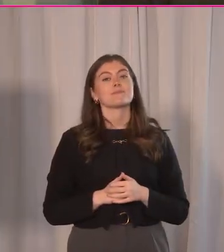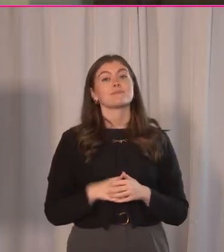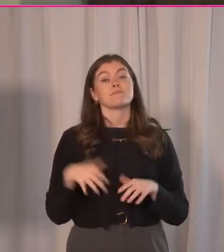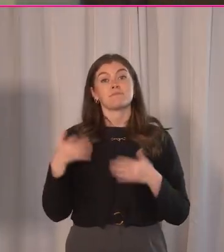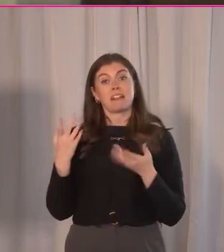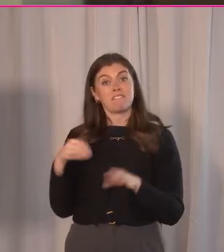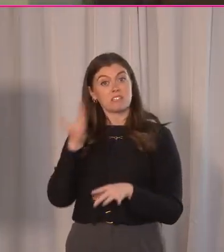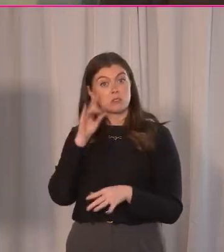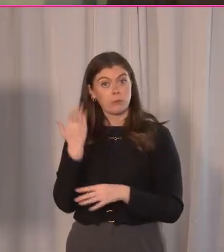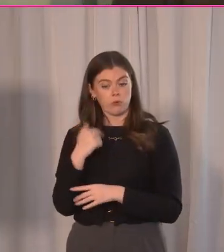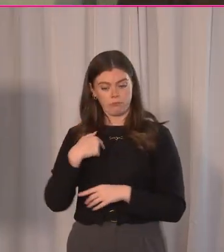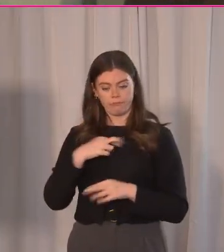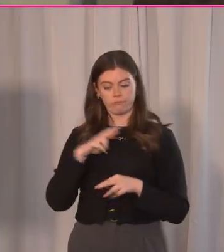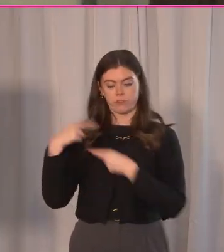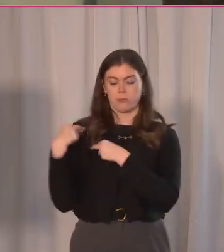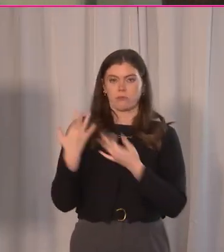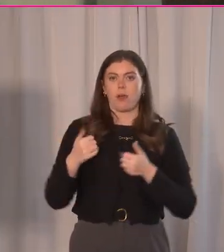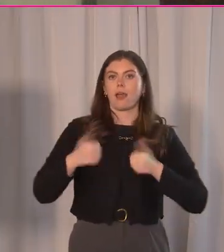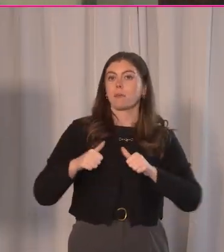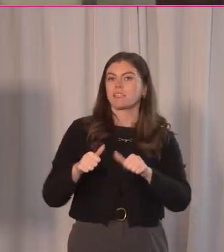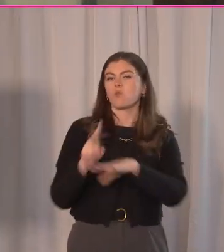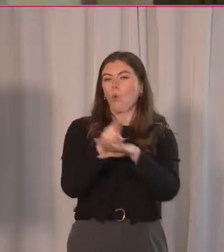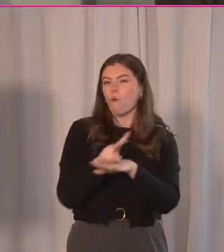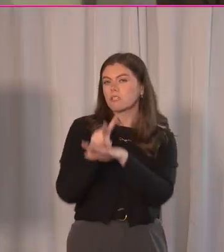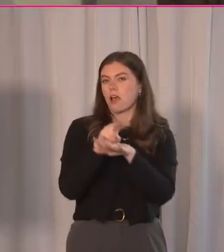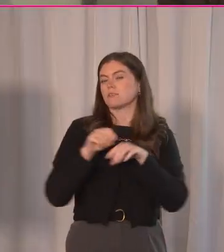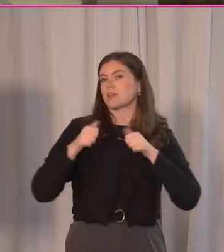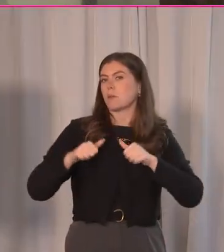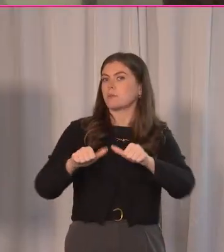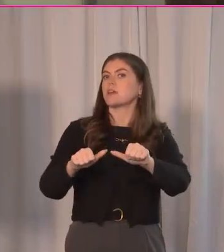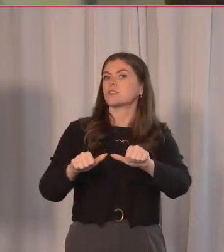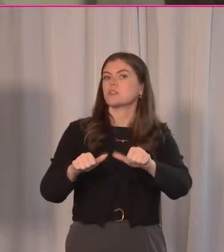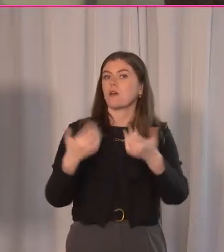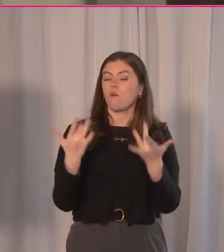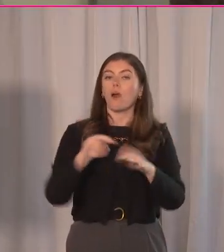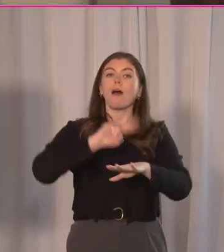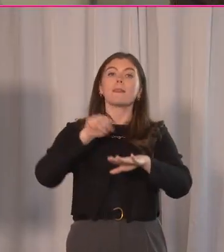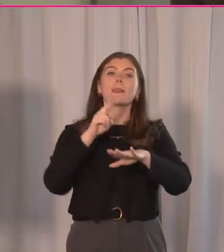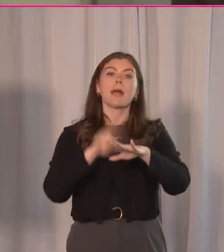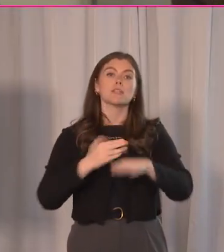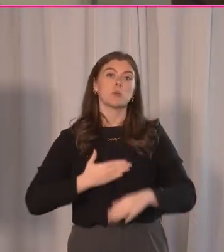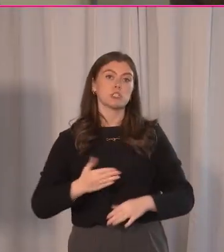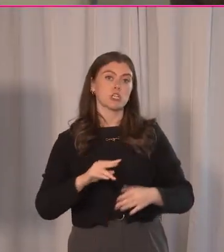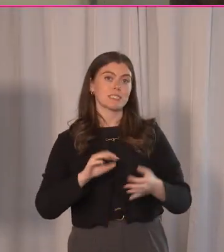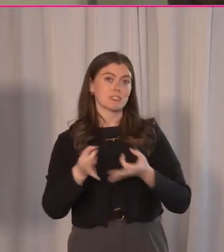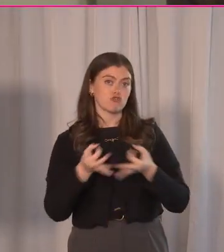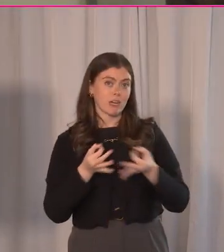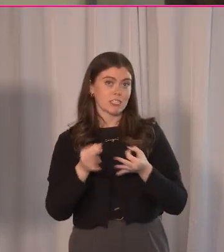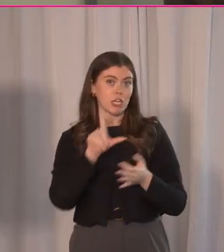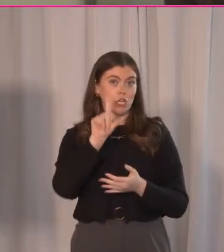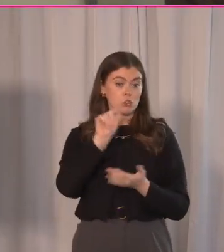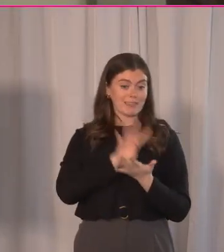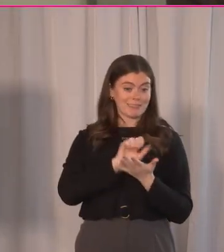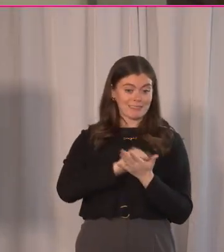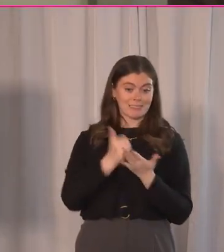have responsibility for the implementation or oversight of the implementation of the National Maternity Strategy 2016 to